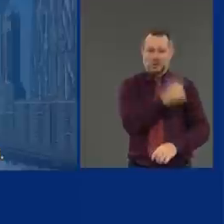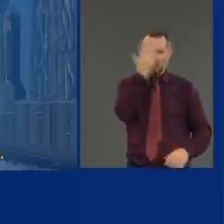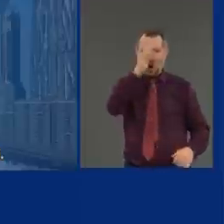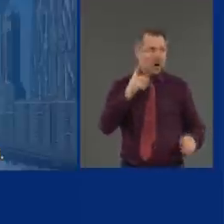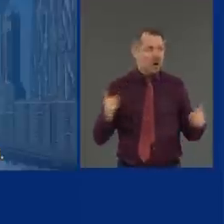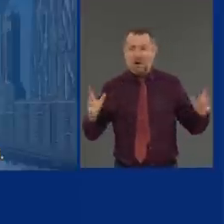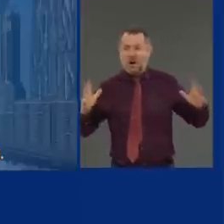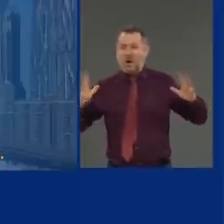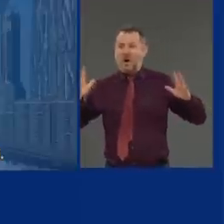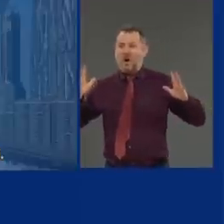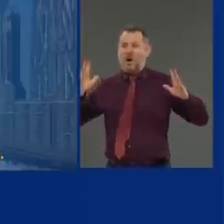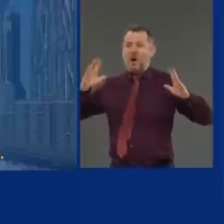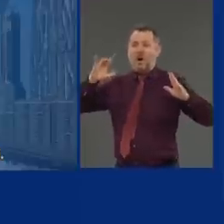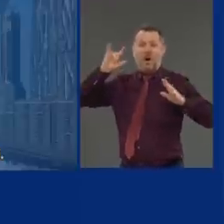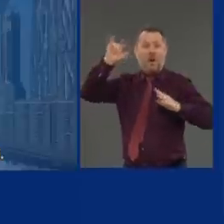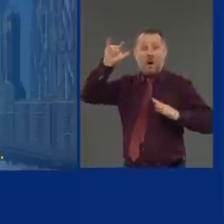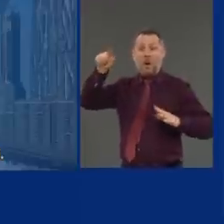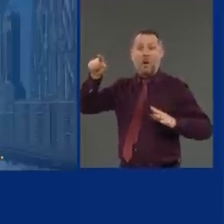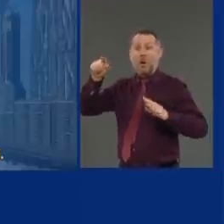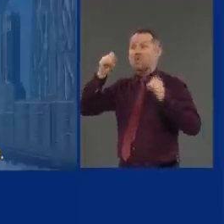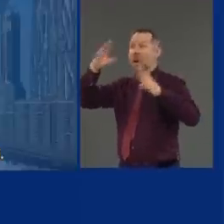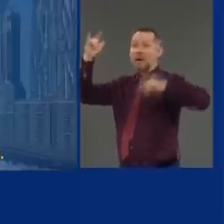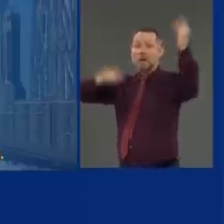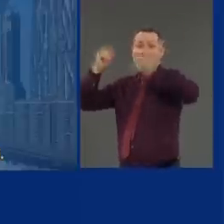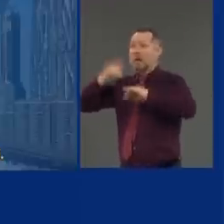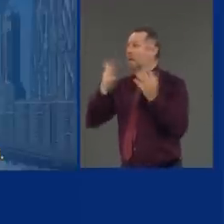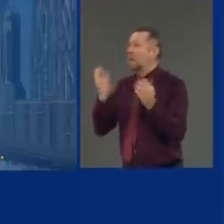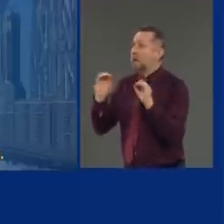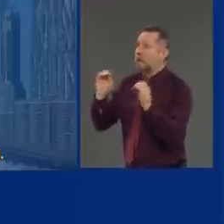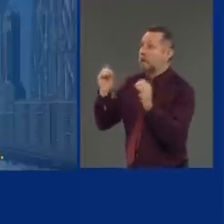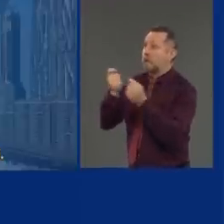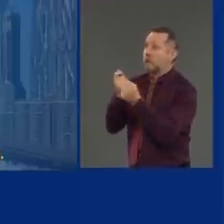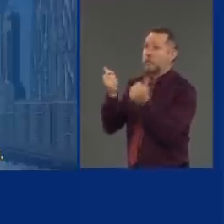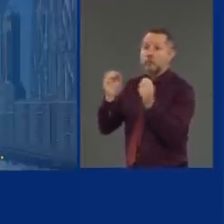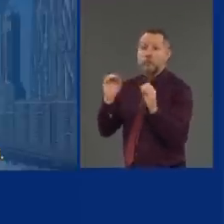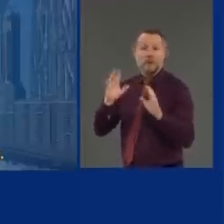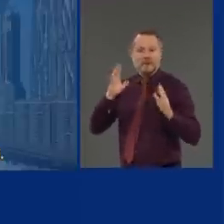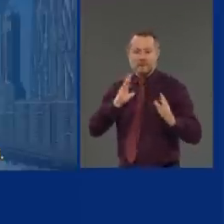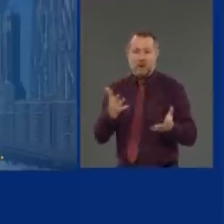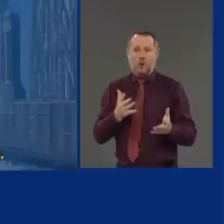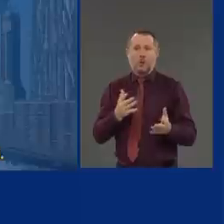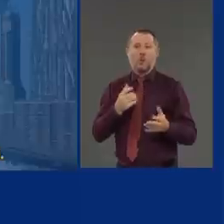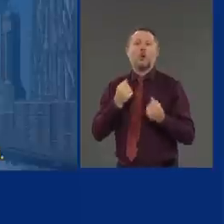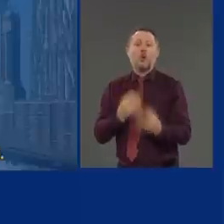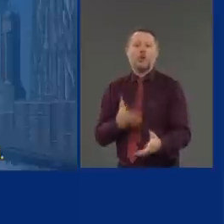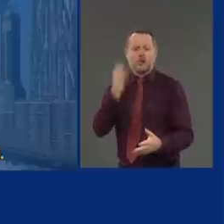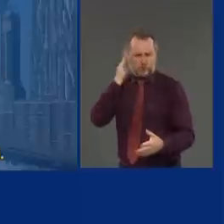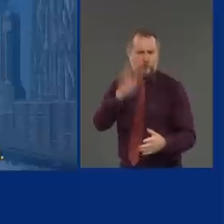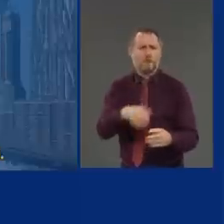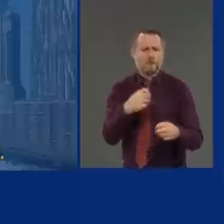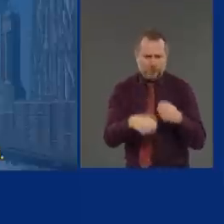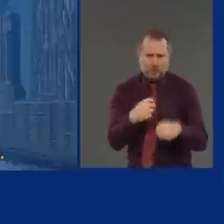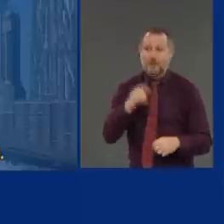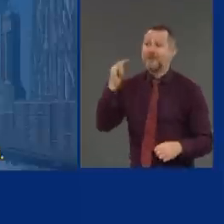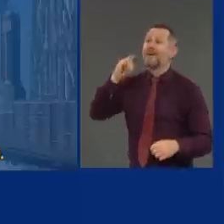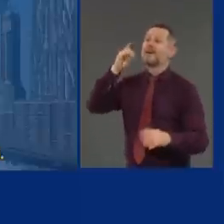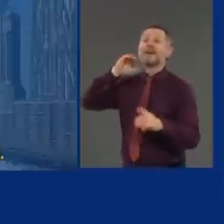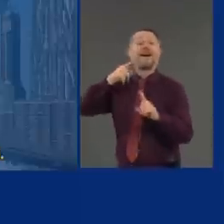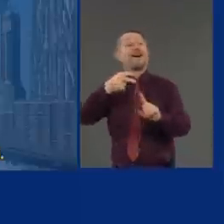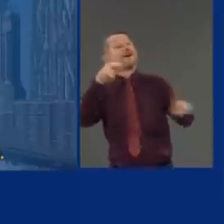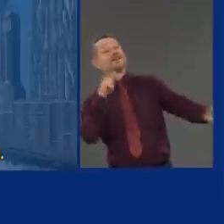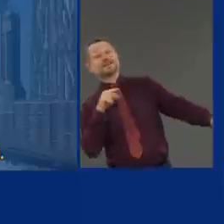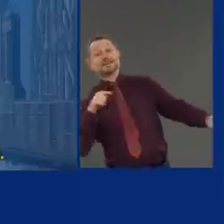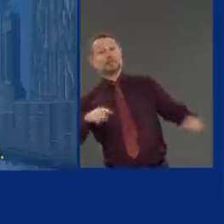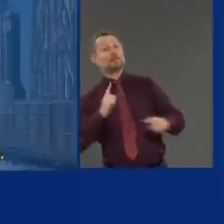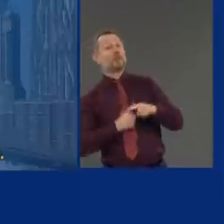airport. That's a problem on one level, obviously. On another level, it's an advantage. There's less